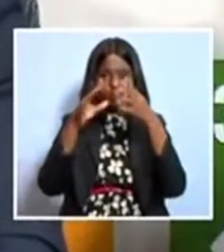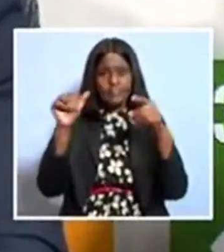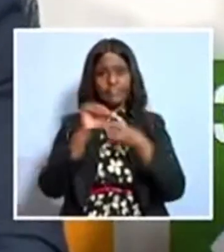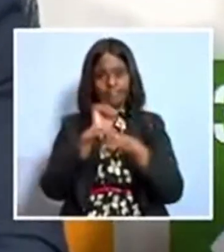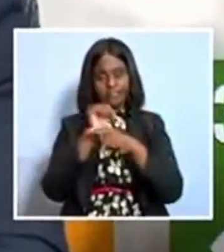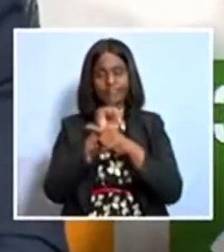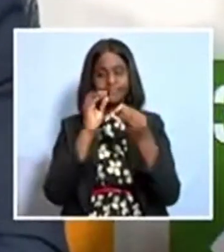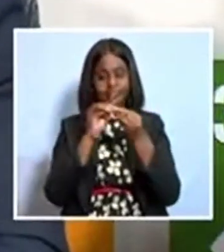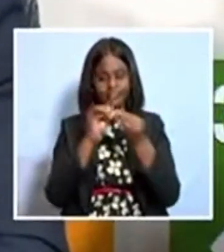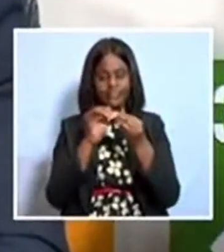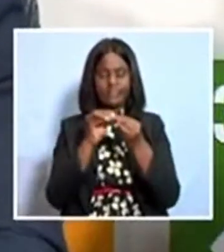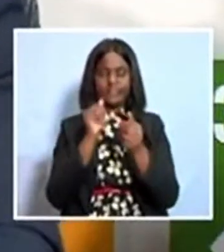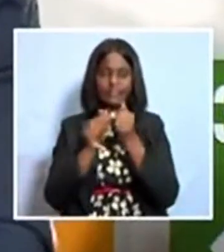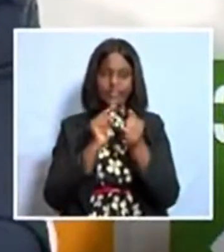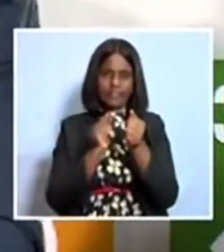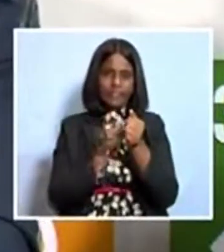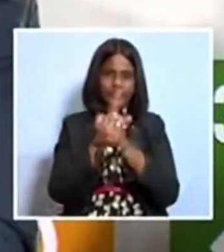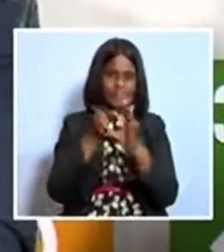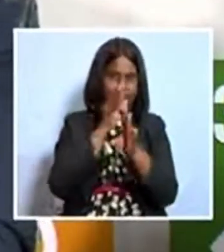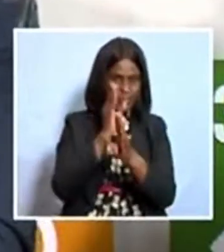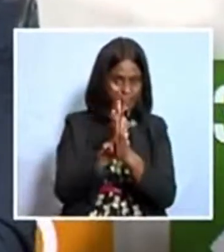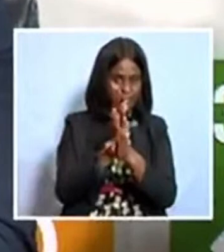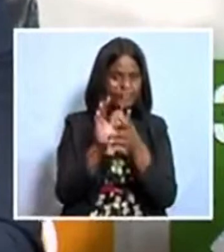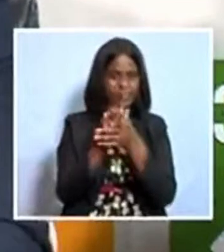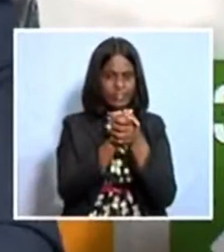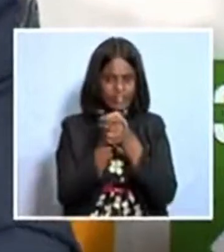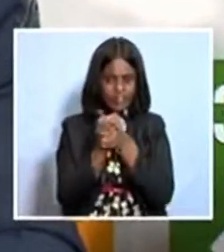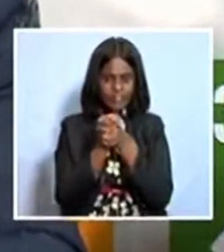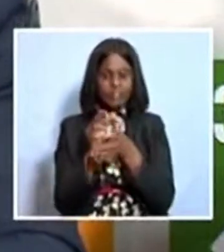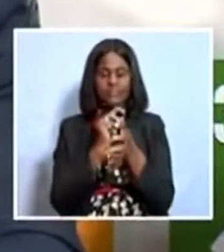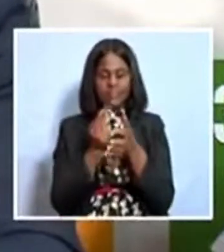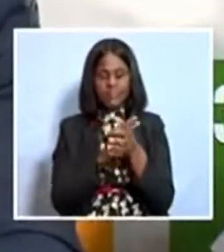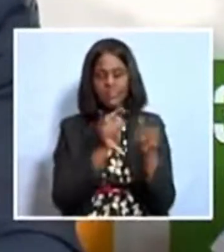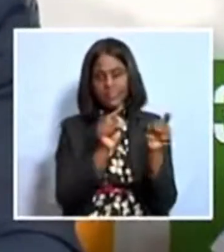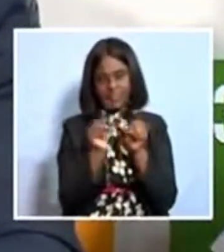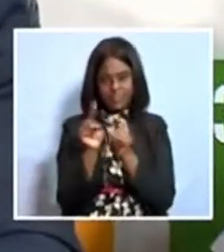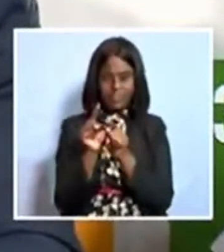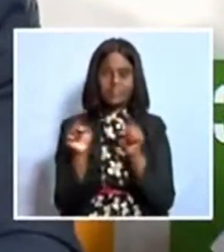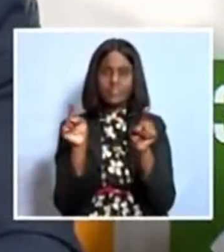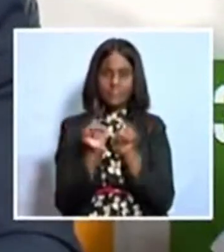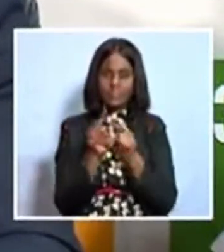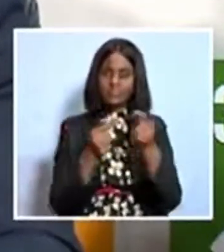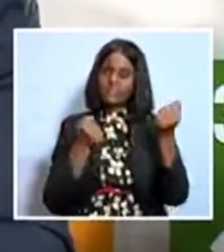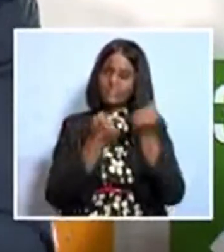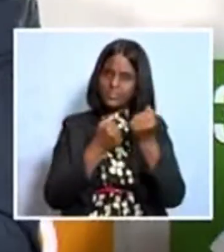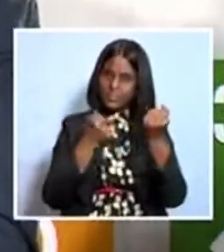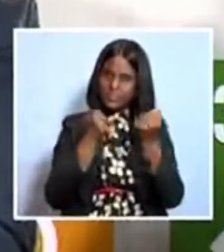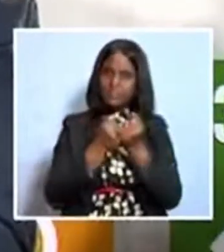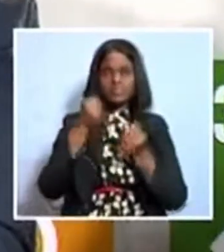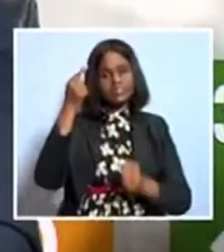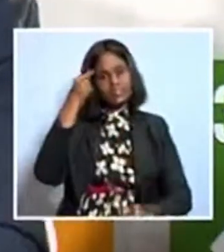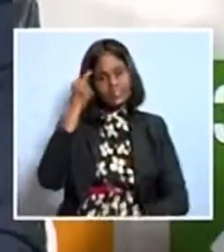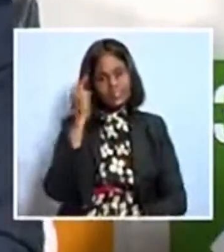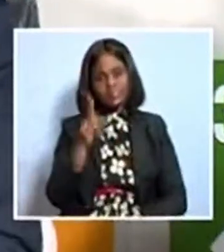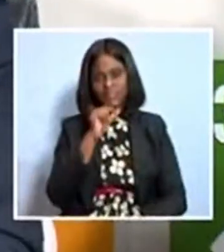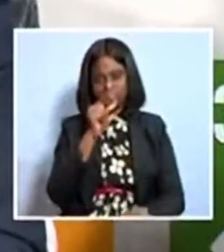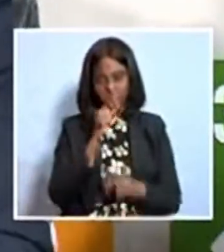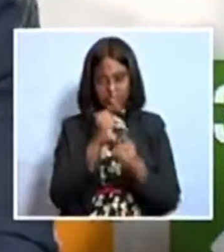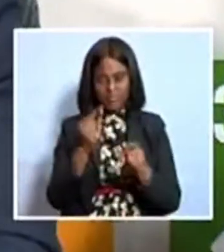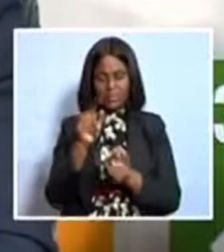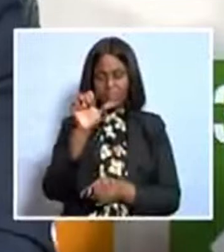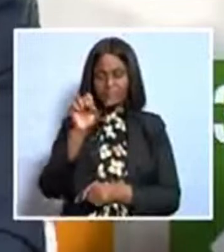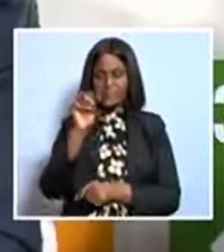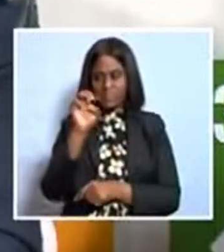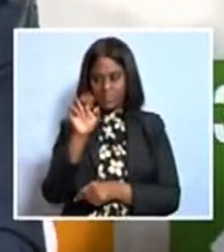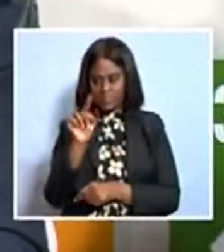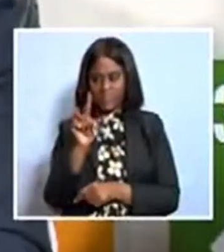building, which we refer to as technical cooperation. We do also support the government. It's not just the SMEs themselves, but we